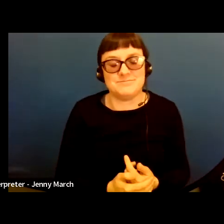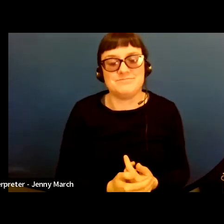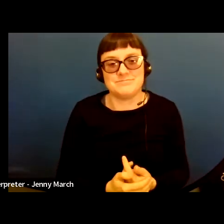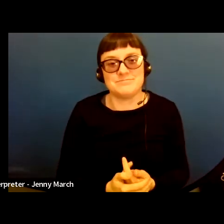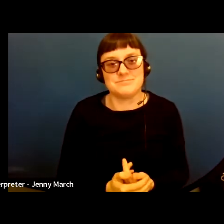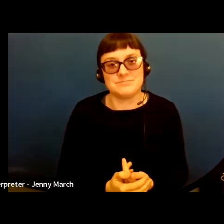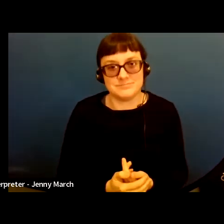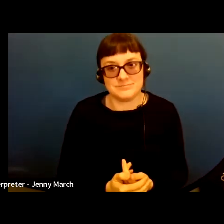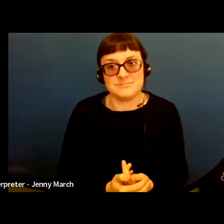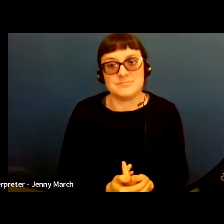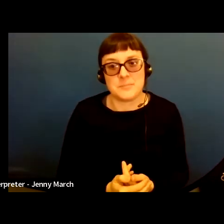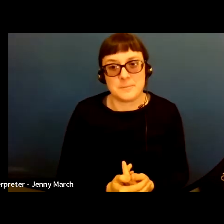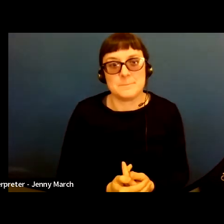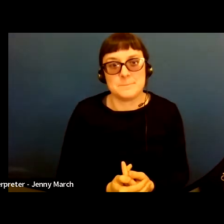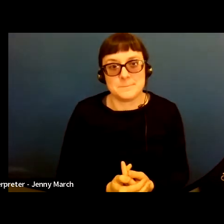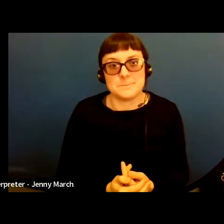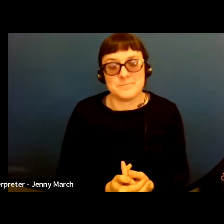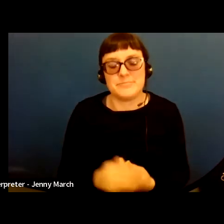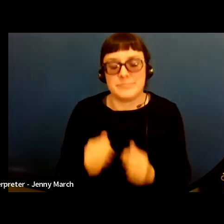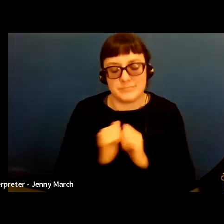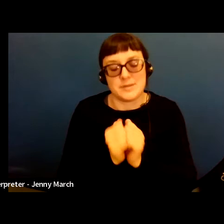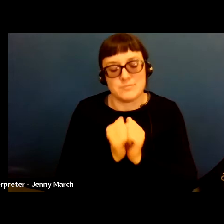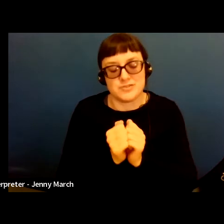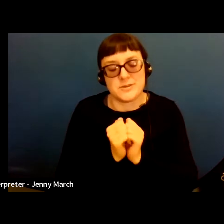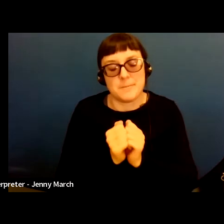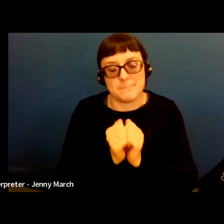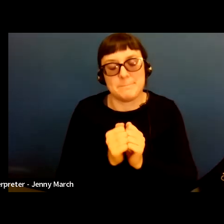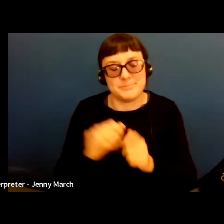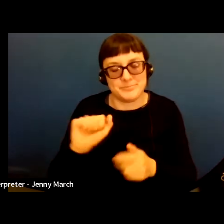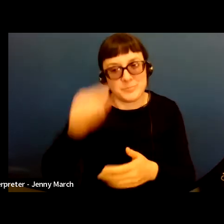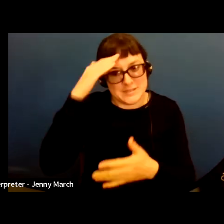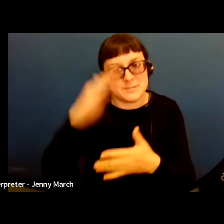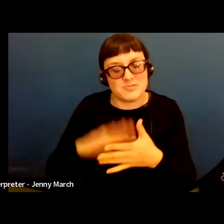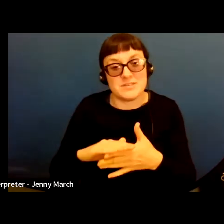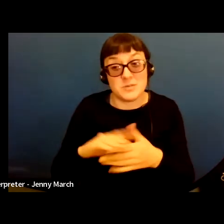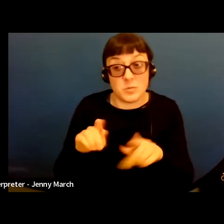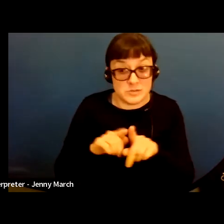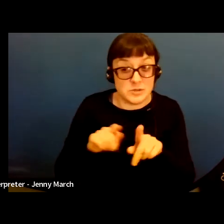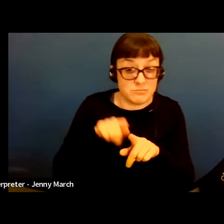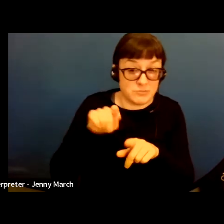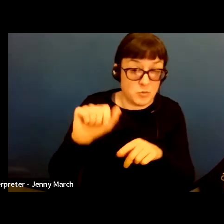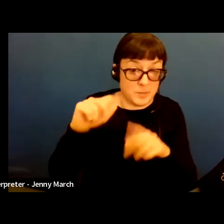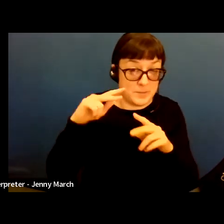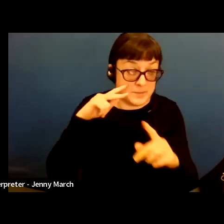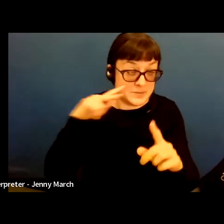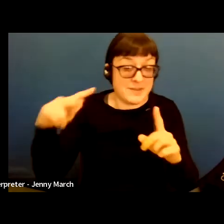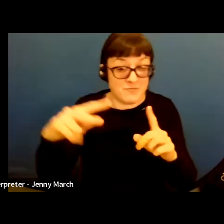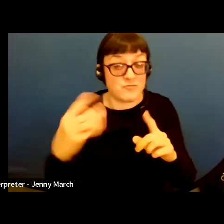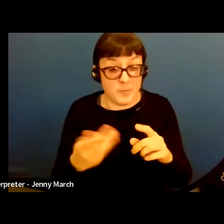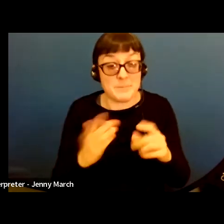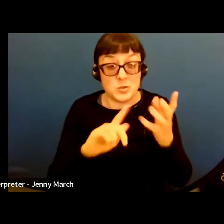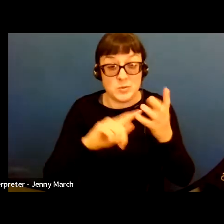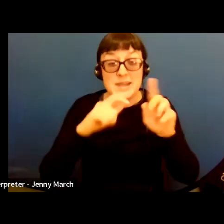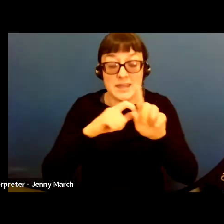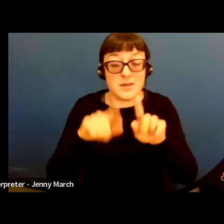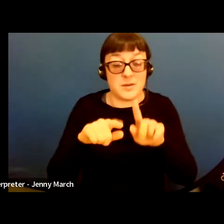do very much appreciate that. And also you mentioned that you're coming from a UK perspective. It did actually strike me how